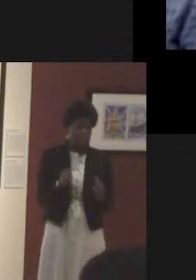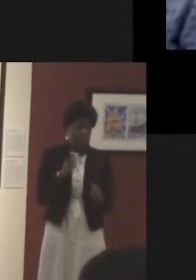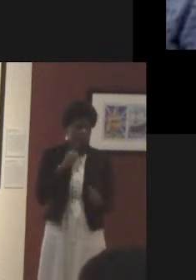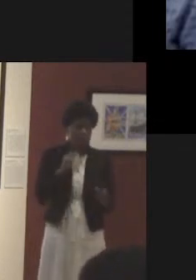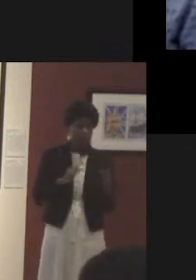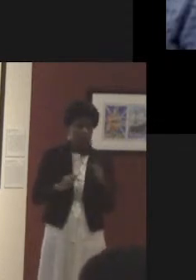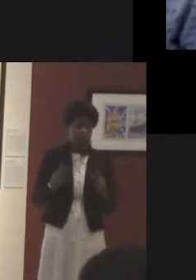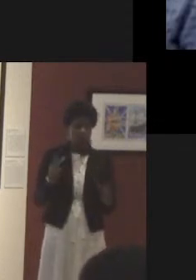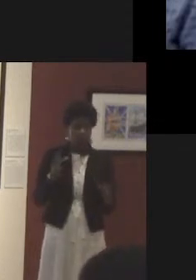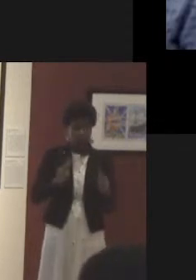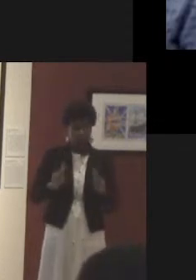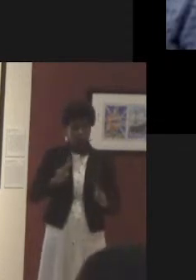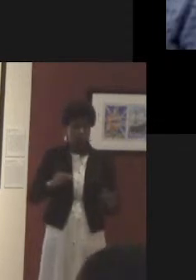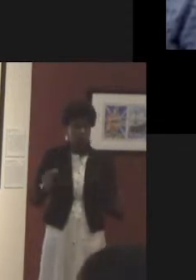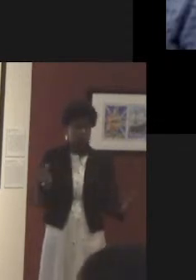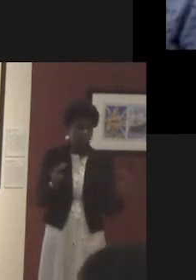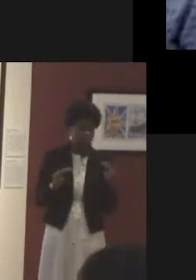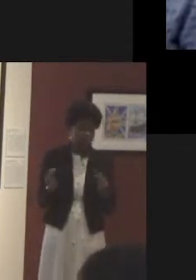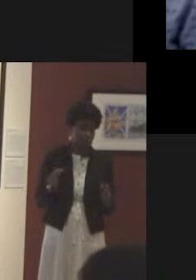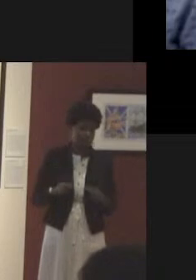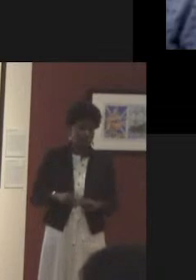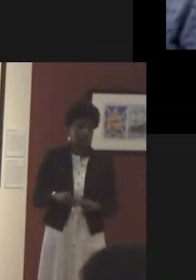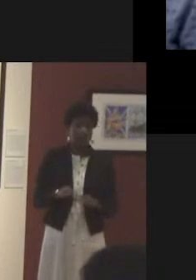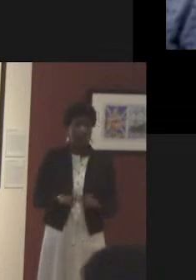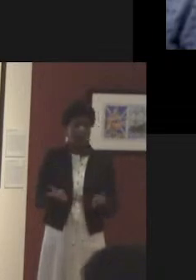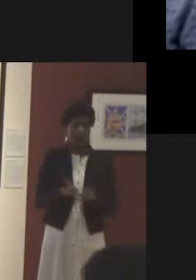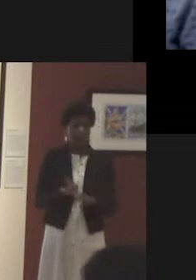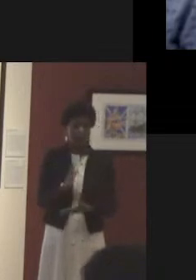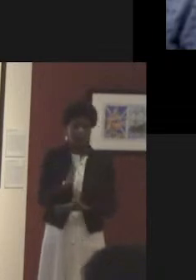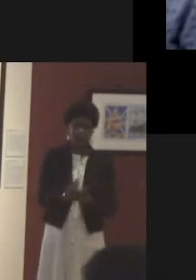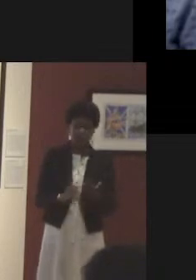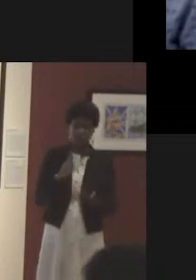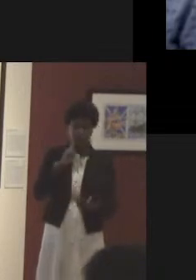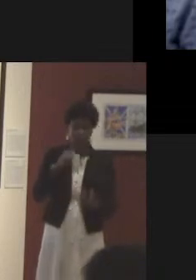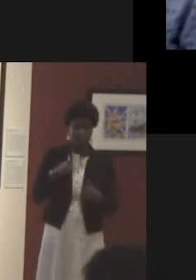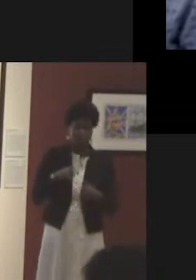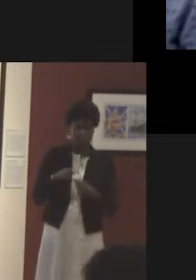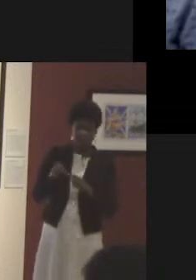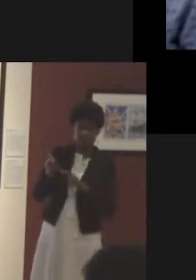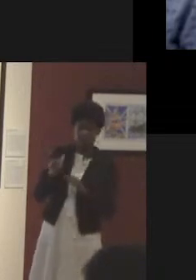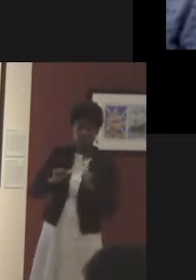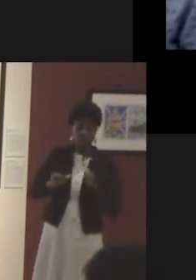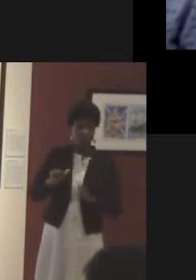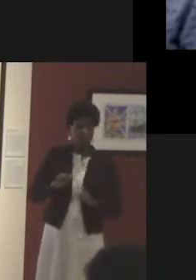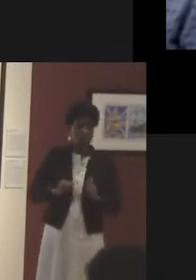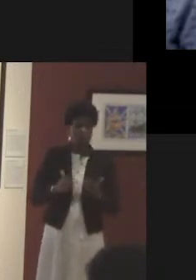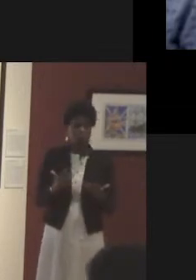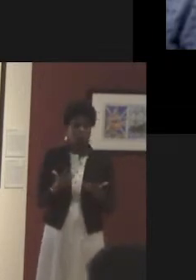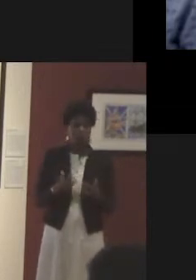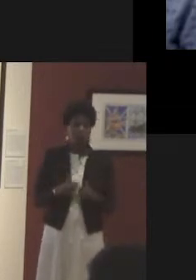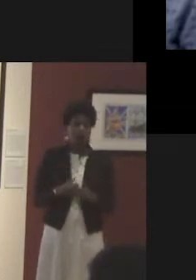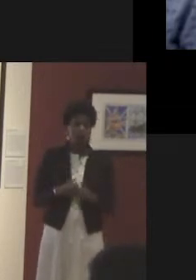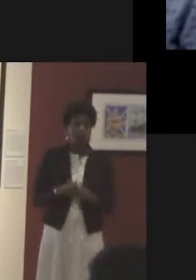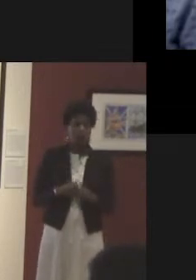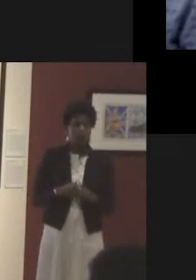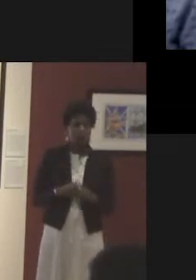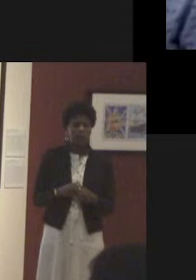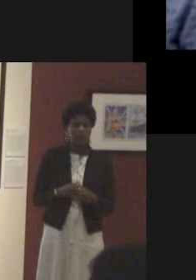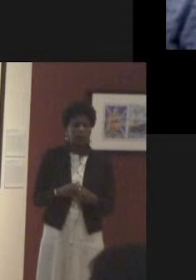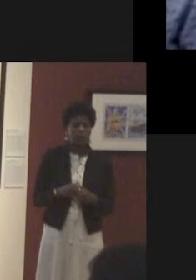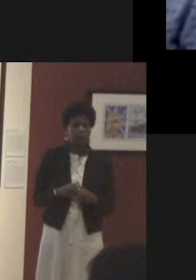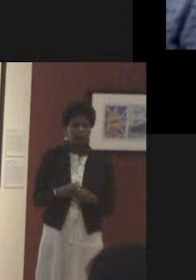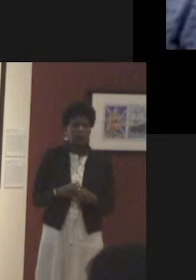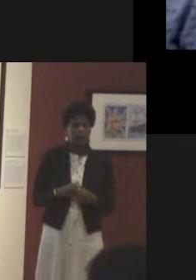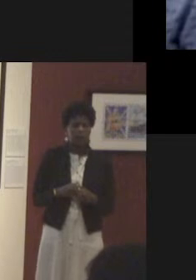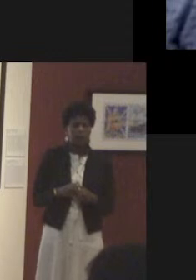consumption. But the key element to me in Pindar's performance is this refusal to even